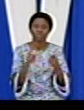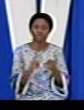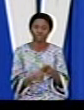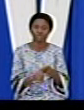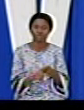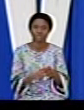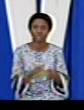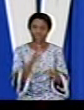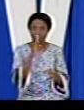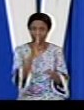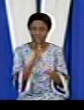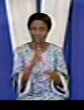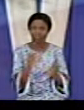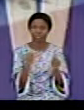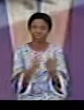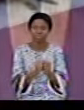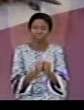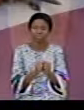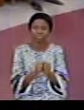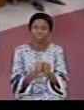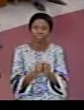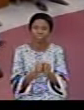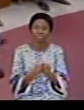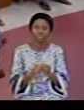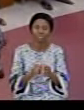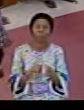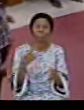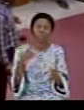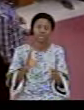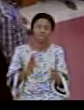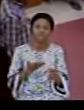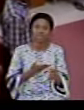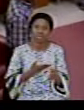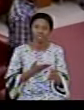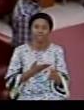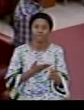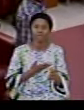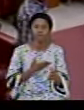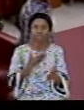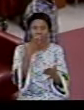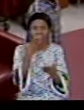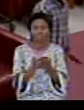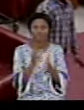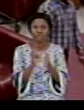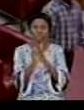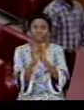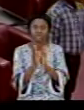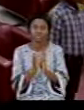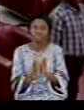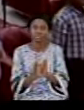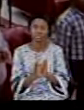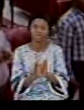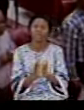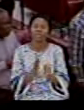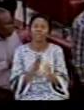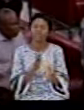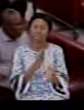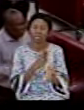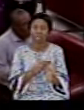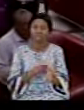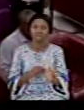with our mentor. We remain, by the grace of God, committed as he is committed,